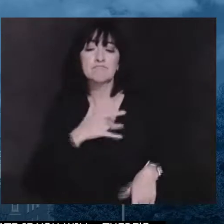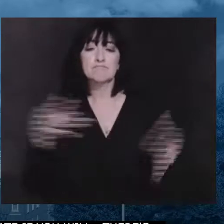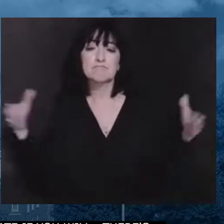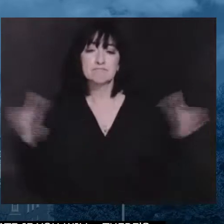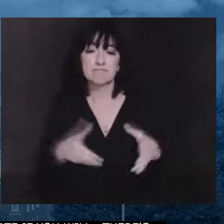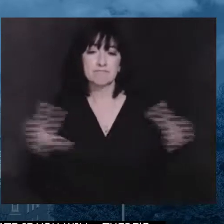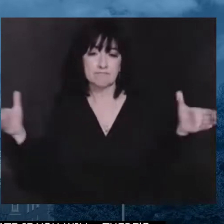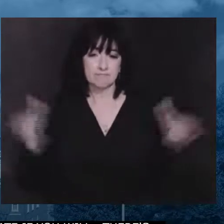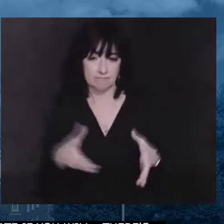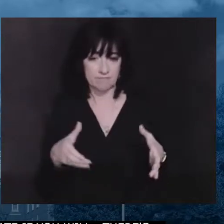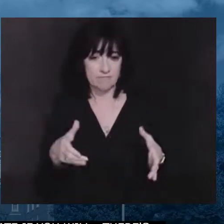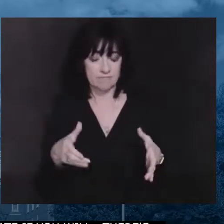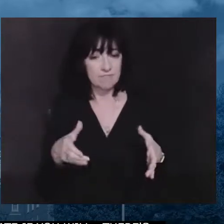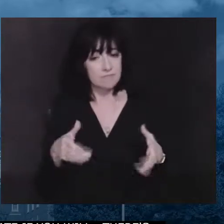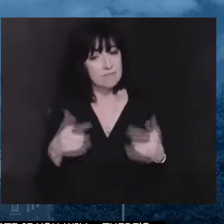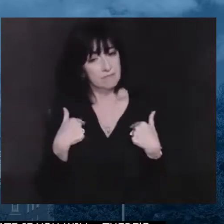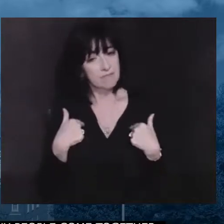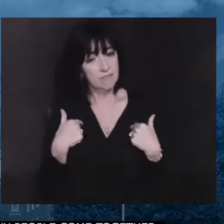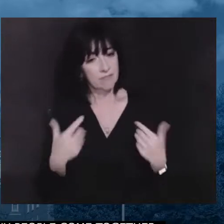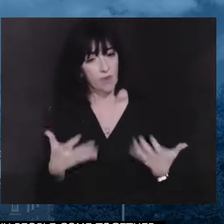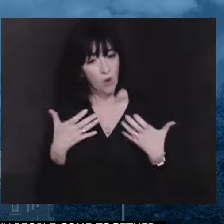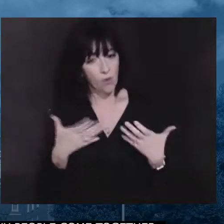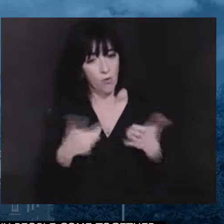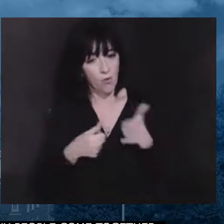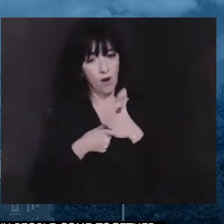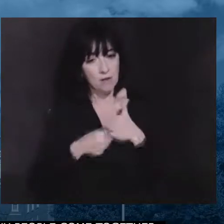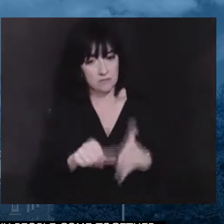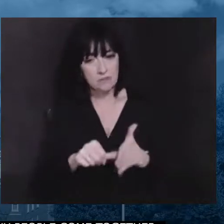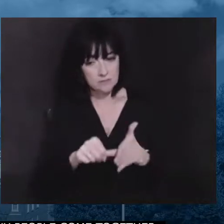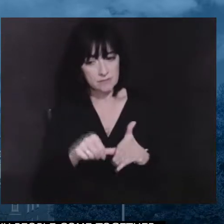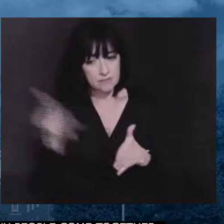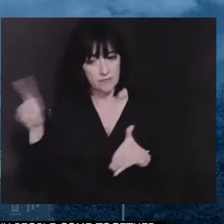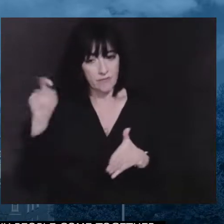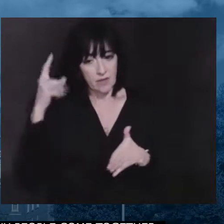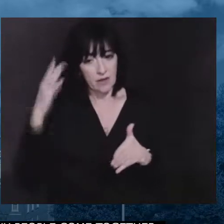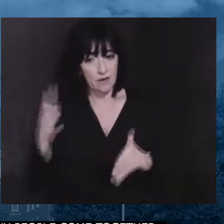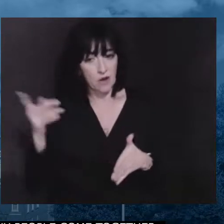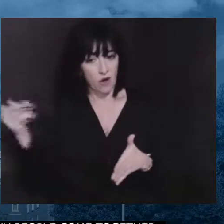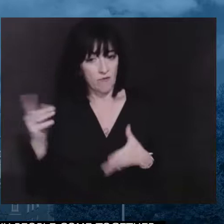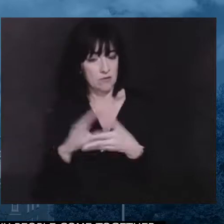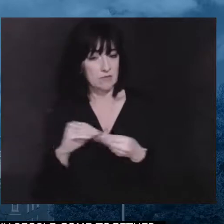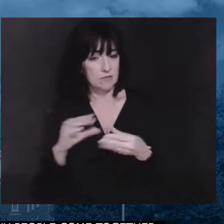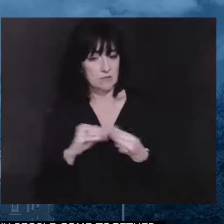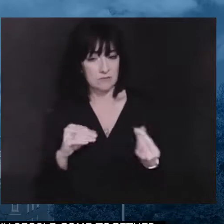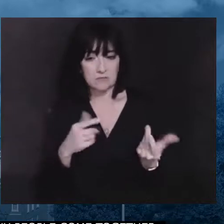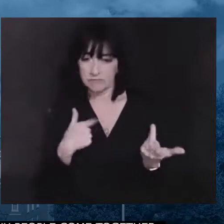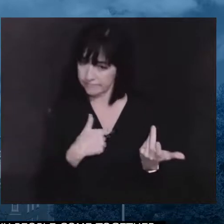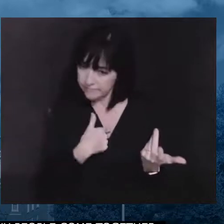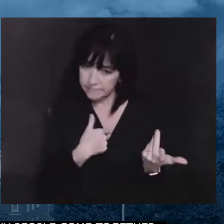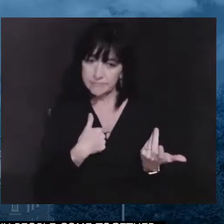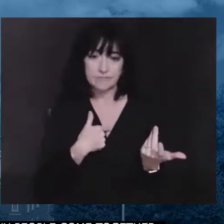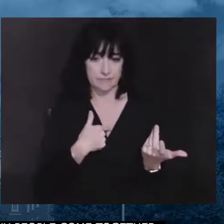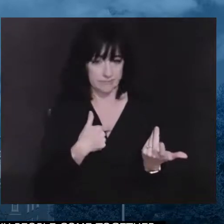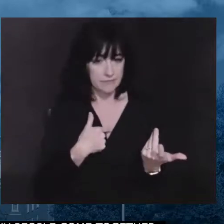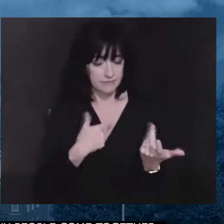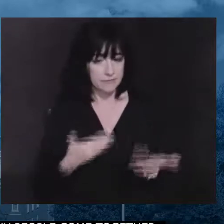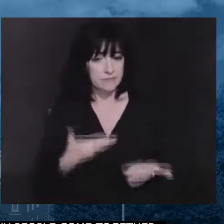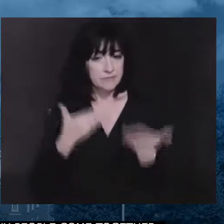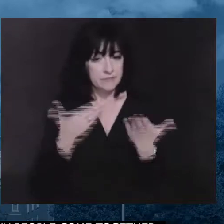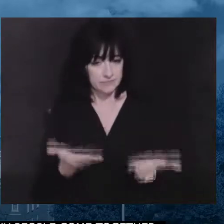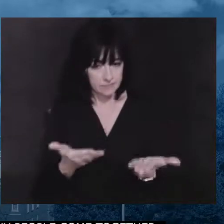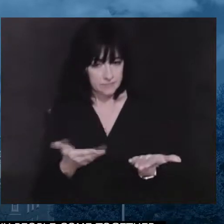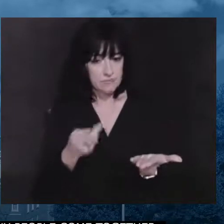So I want to reiterate what the governor said, that we really do recommend not gathering with individuals outside of